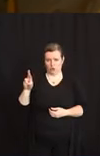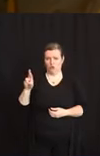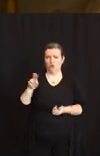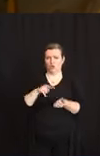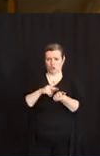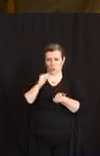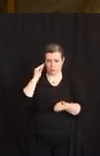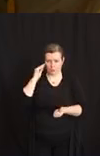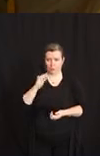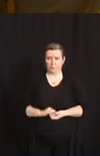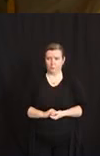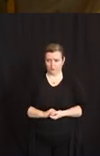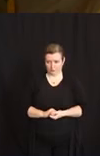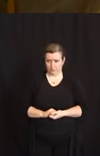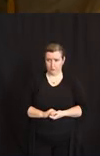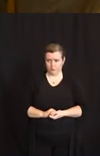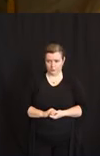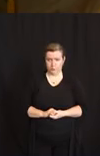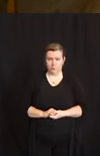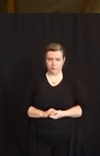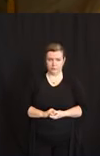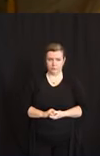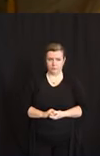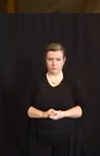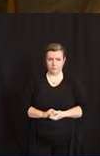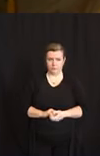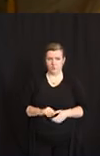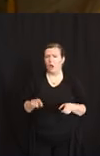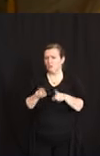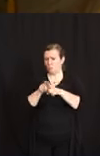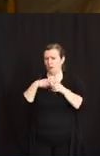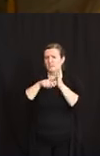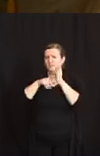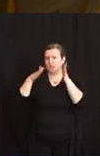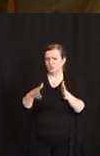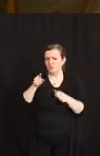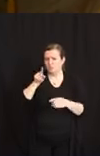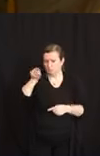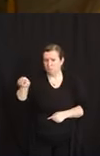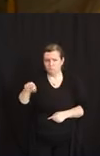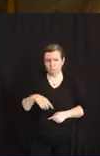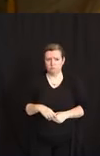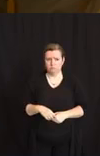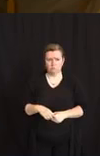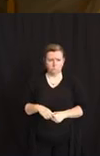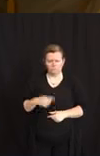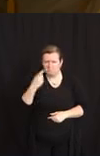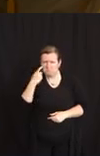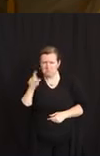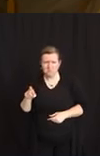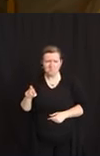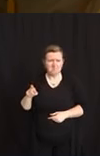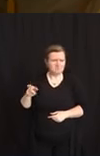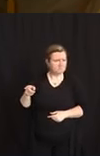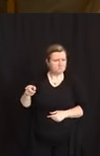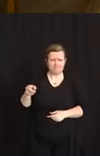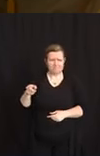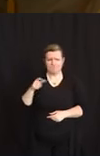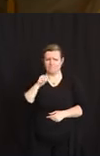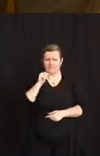to the Attorney General, and we would report it. At this point, I don't believe there are any,